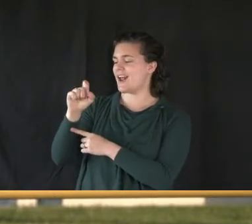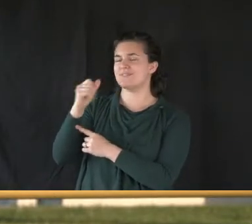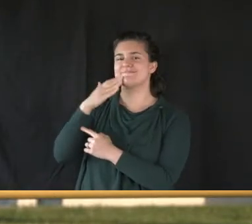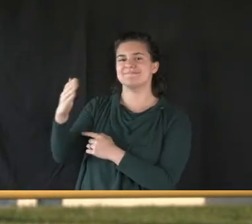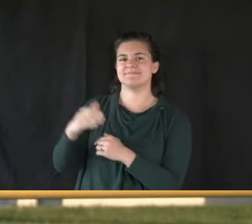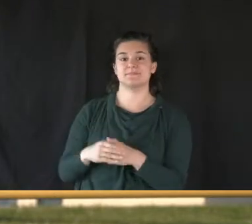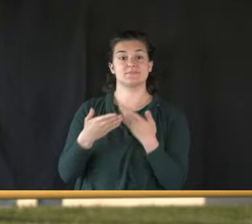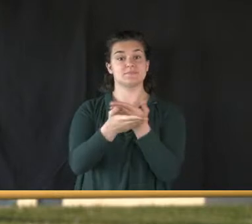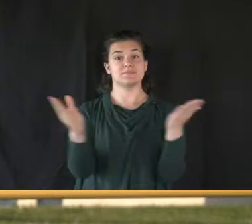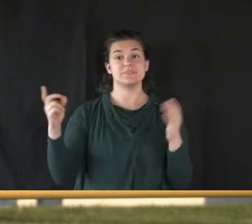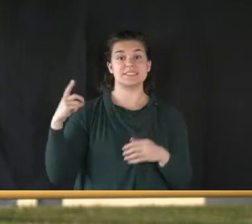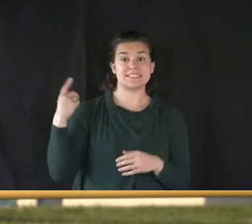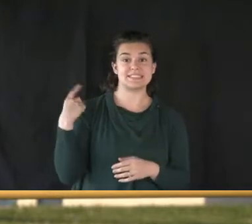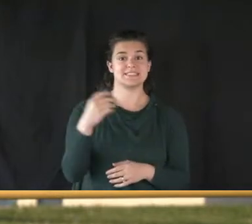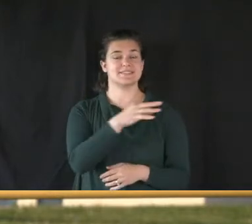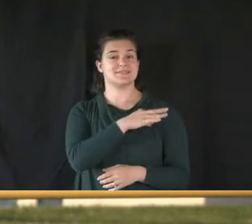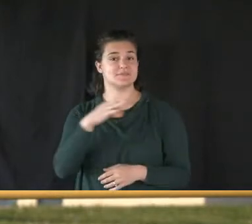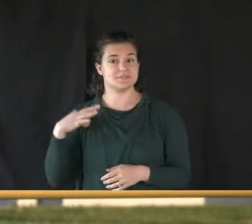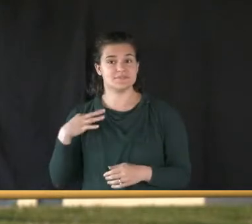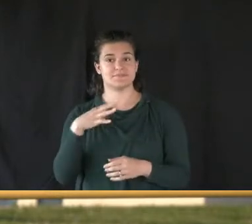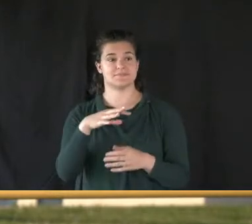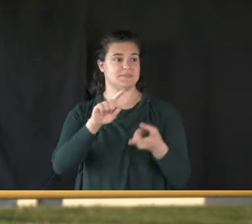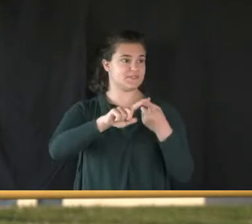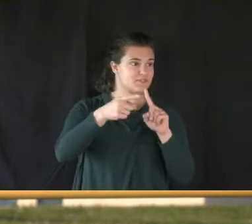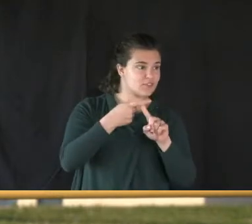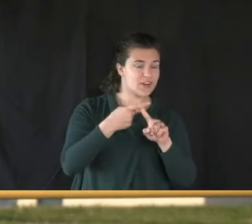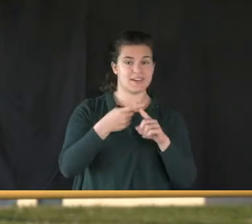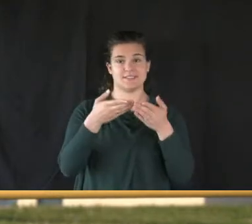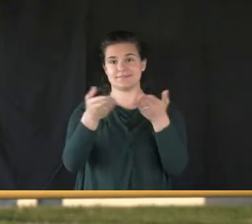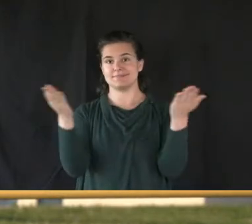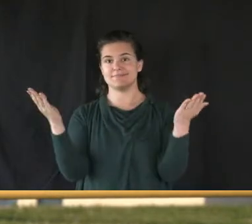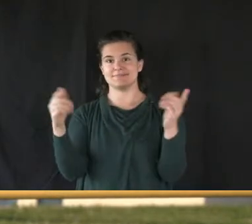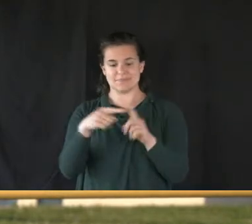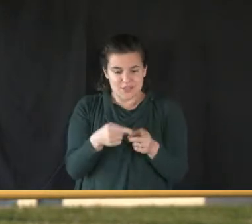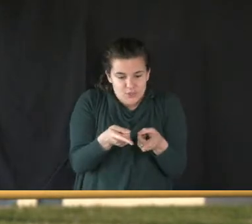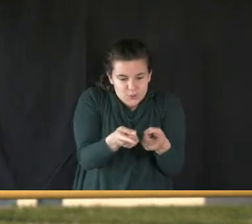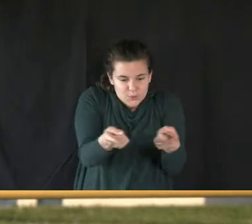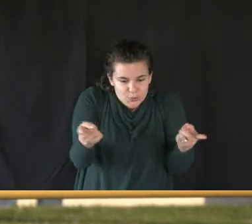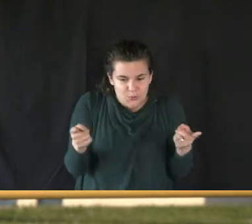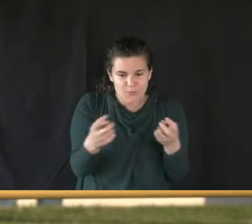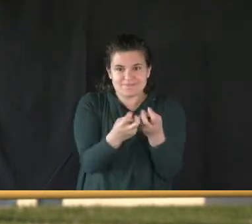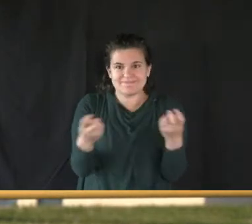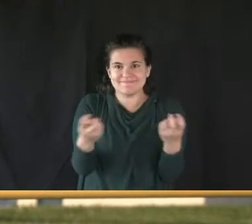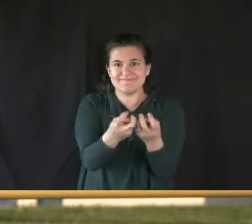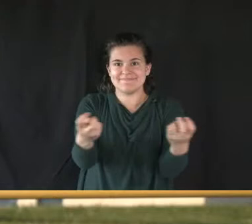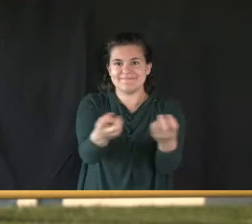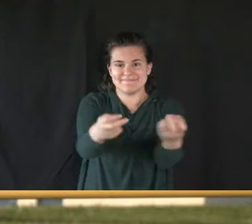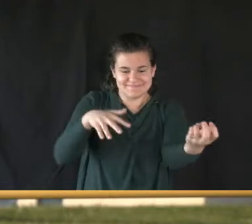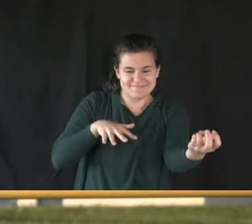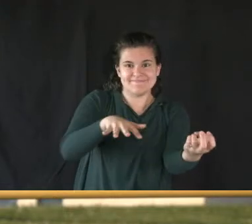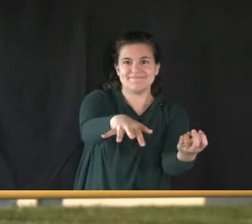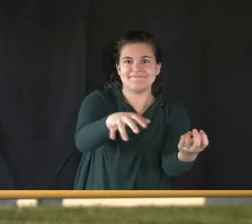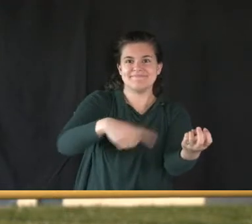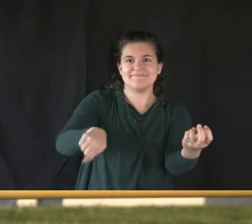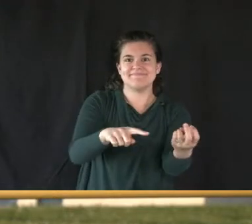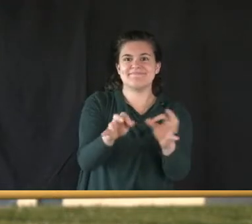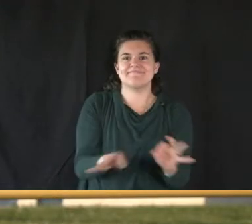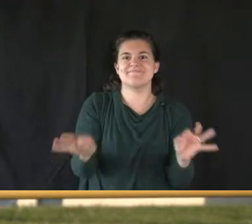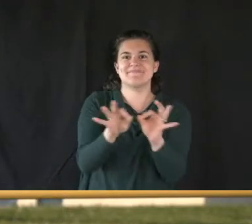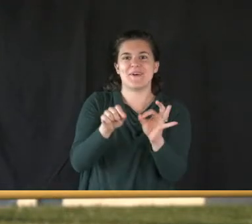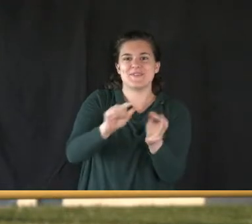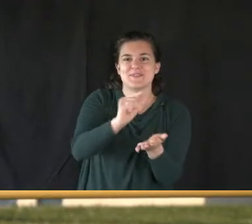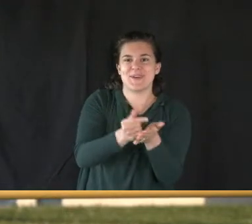deans, members of the faculty, friends, and most importantly, you all sitting on the stadium floor here, graduates of